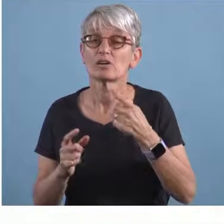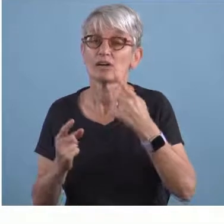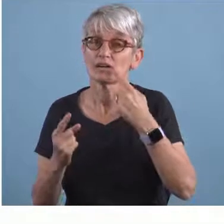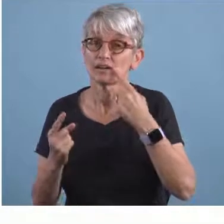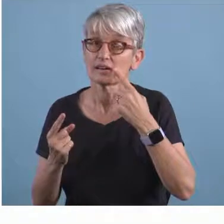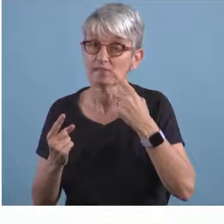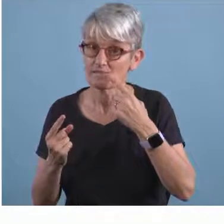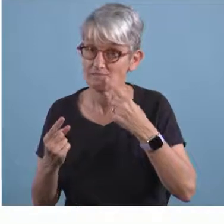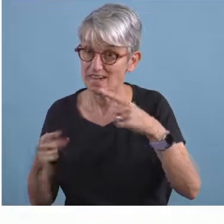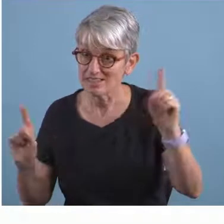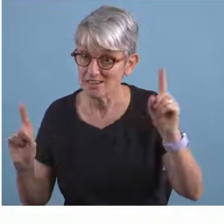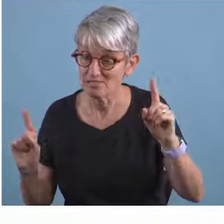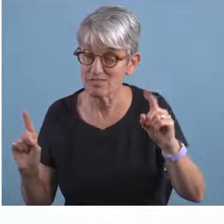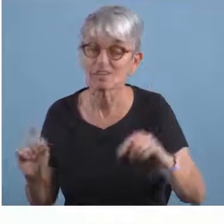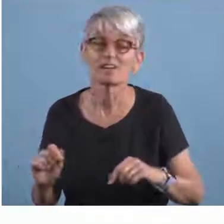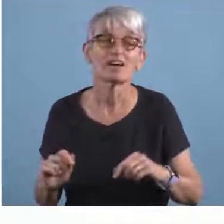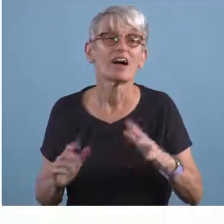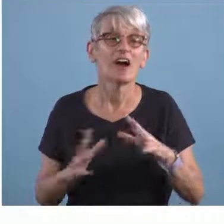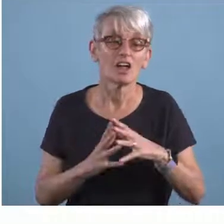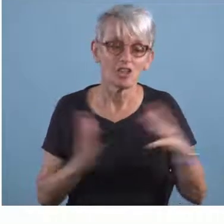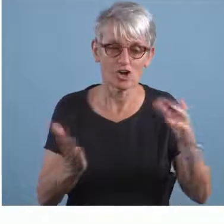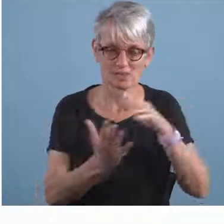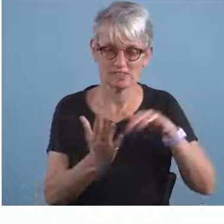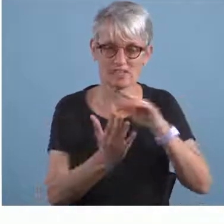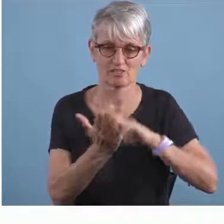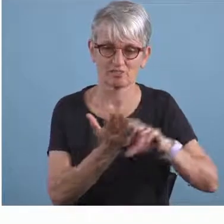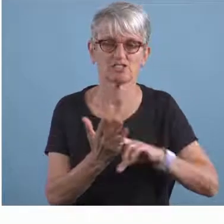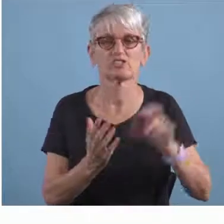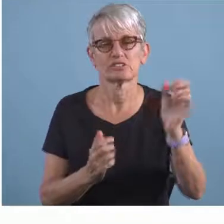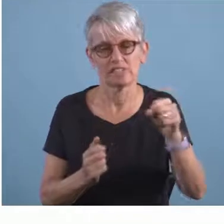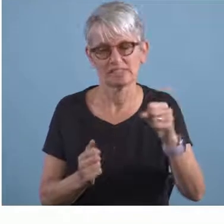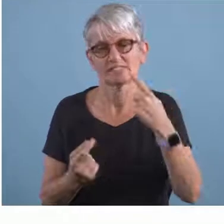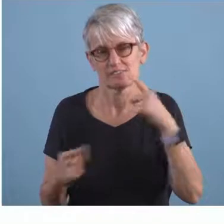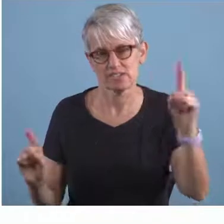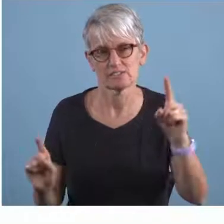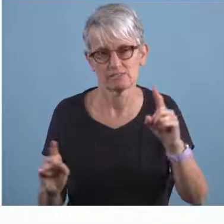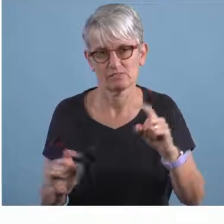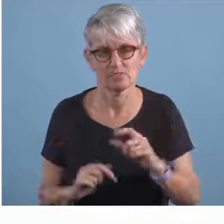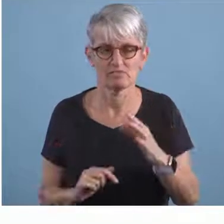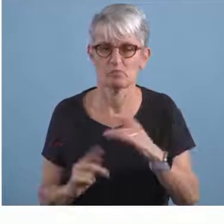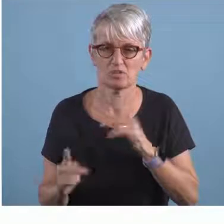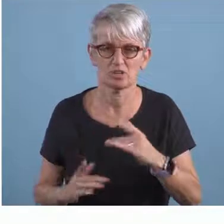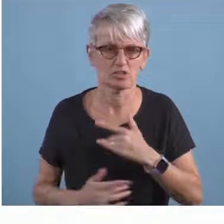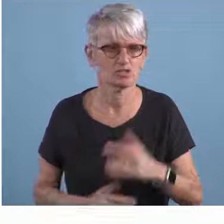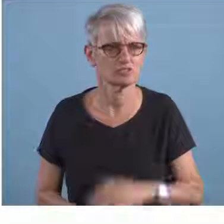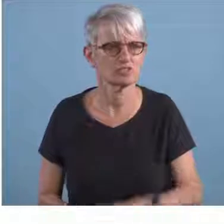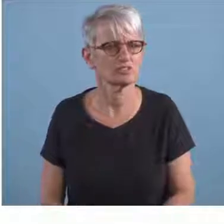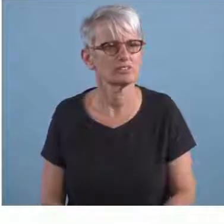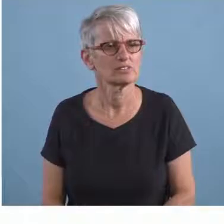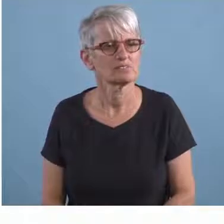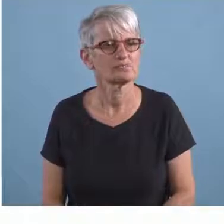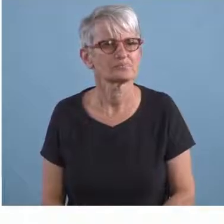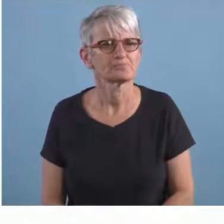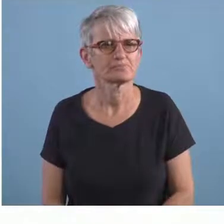There's a lot of data to suggest that it is, if people are concerned about that. So barriers, if you go to the next